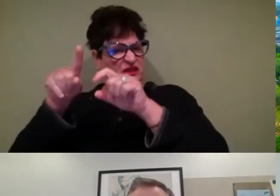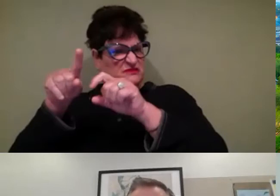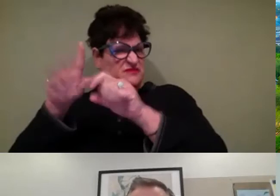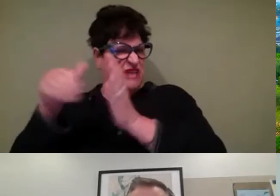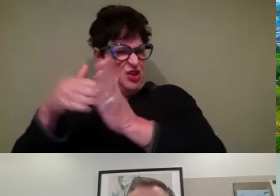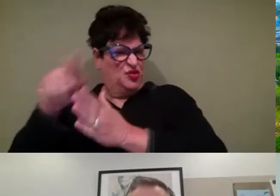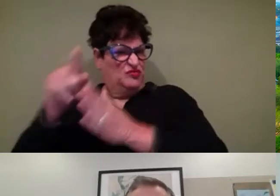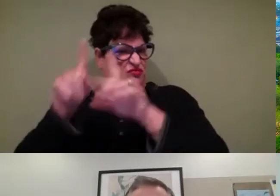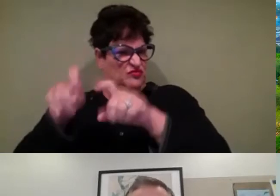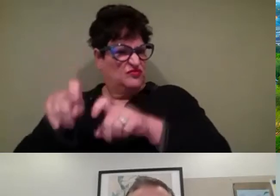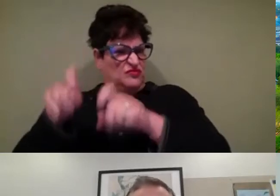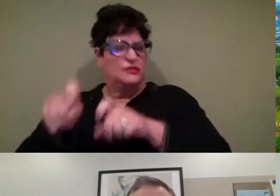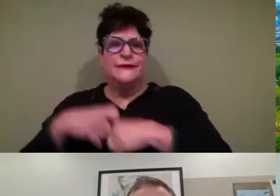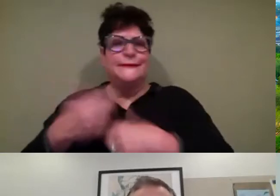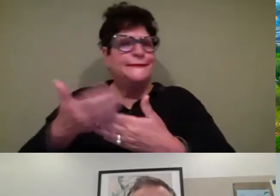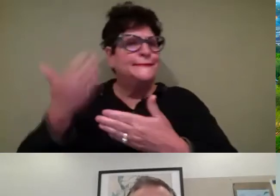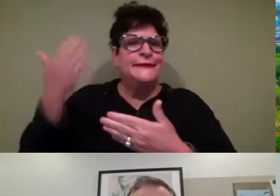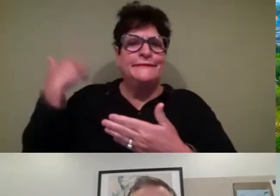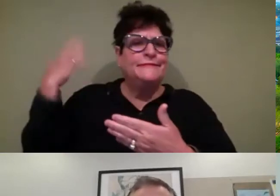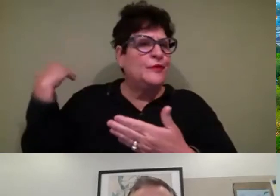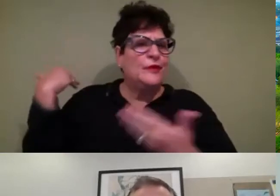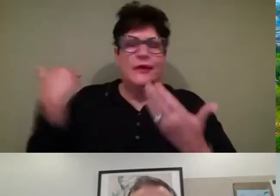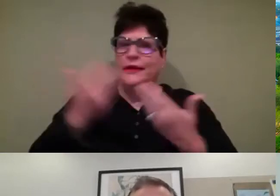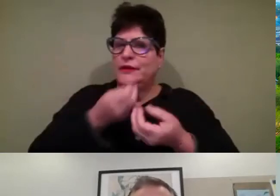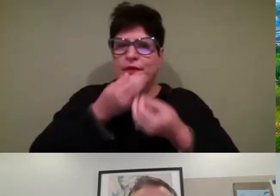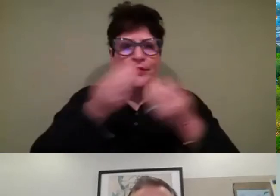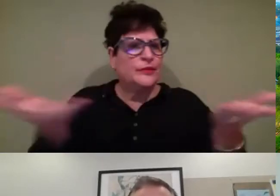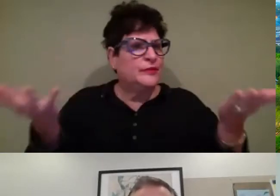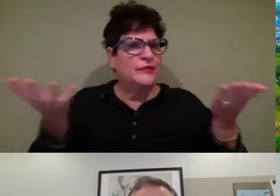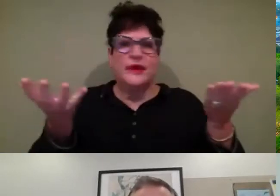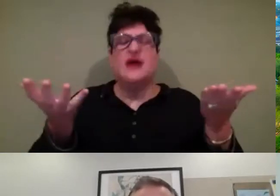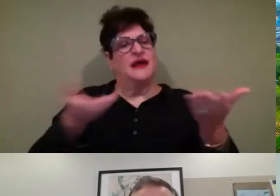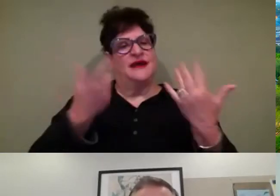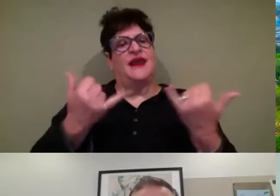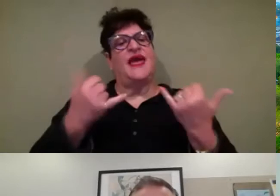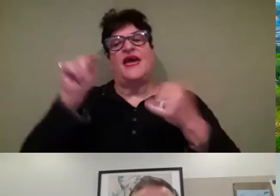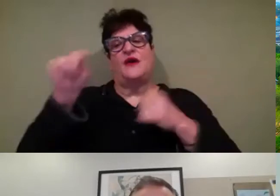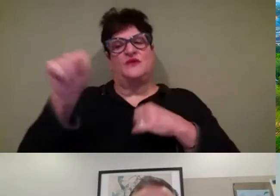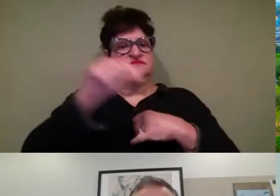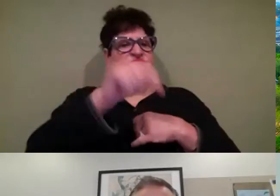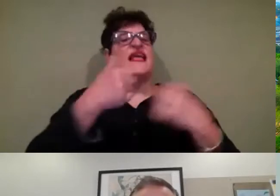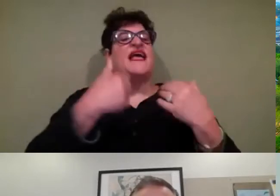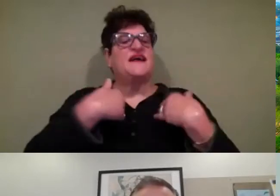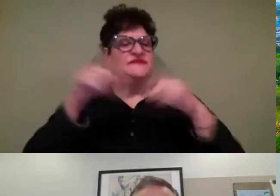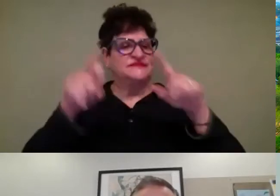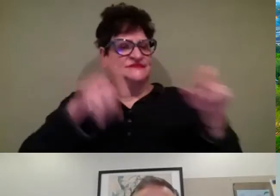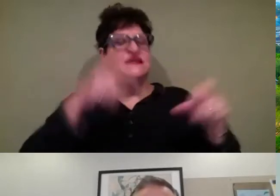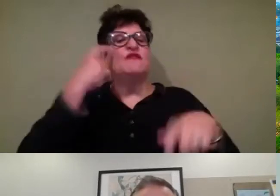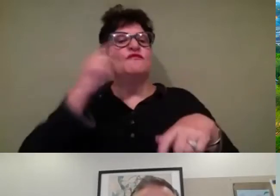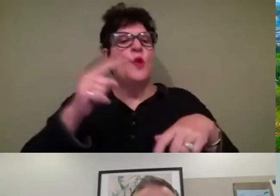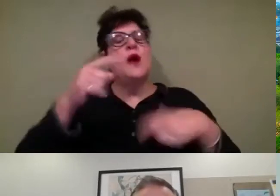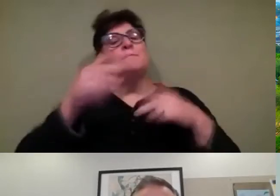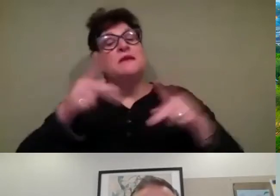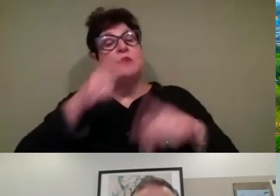not the availability of the kind of asymptomatic testing, but all those entities are now doing asymptomatic testing as well. So it just gives us a lot